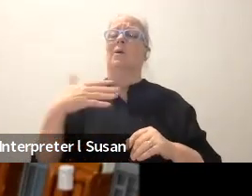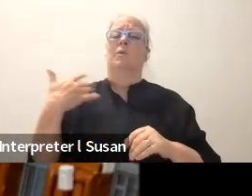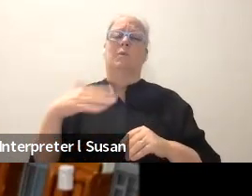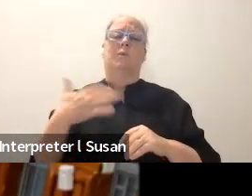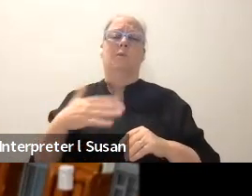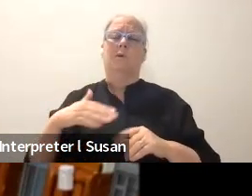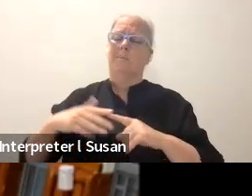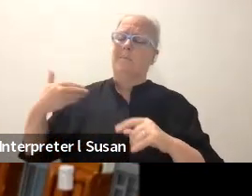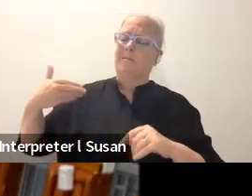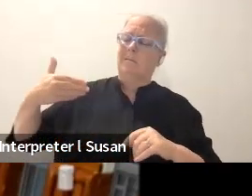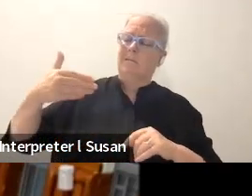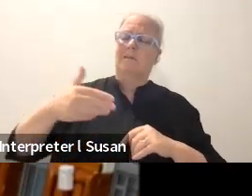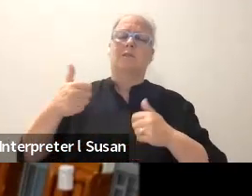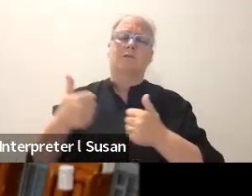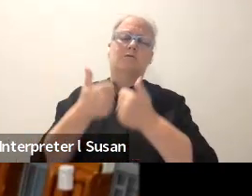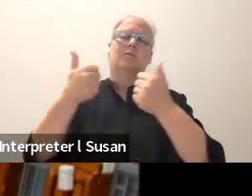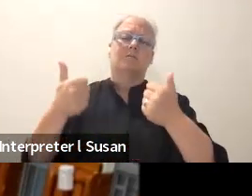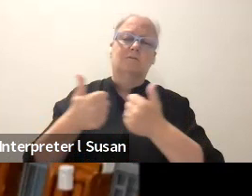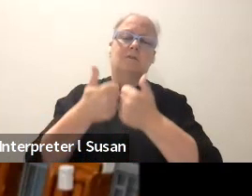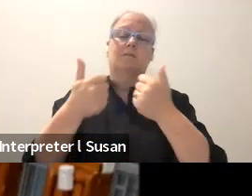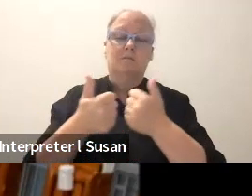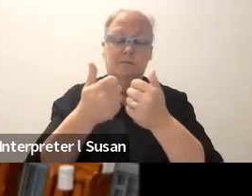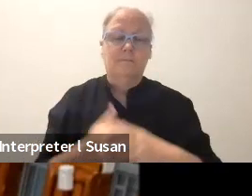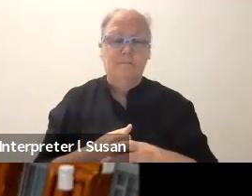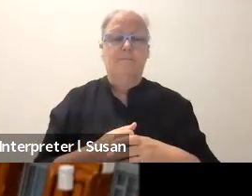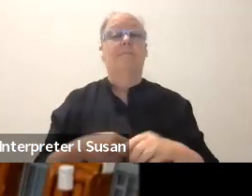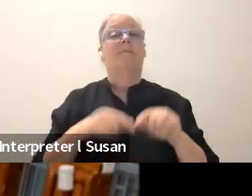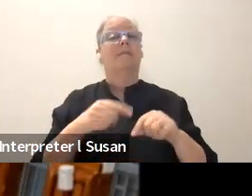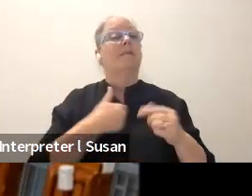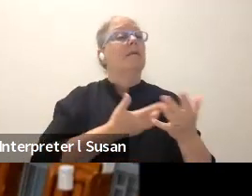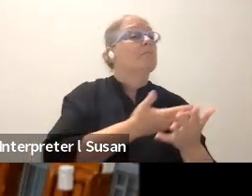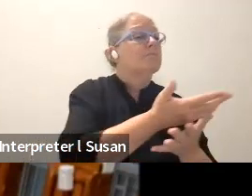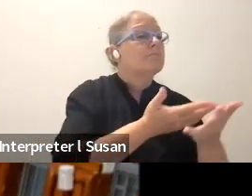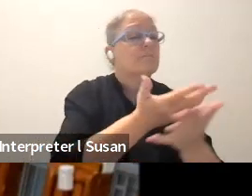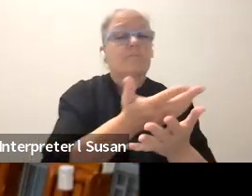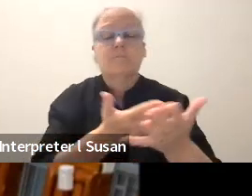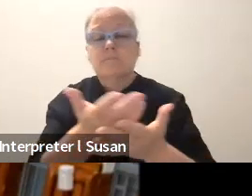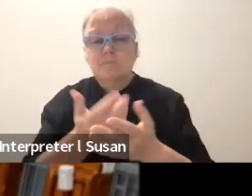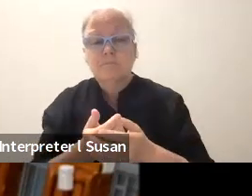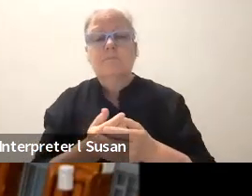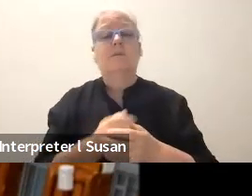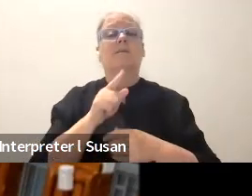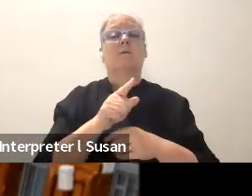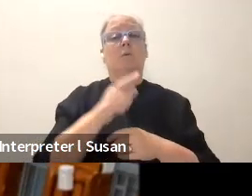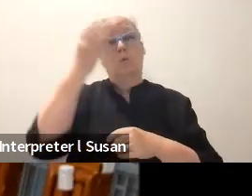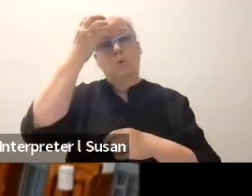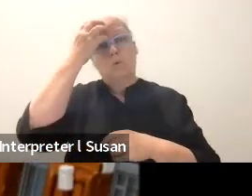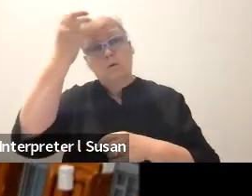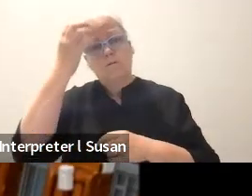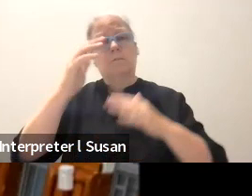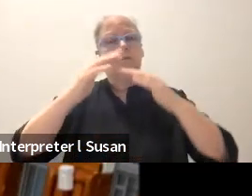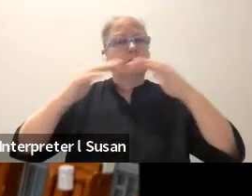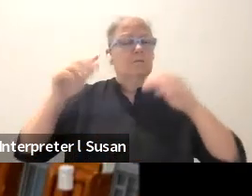life. As the outcomes of the consultations journeyed up the ministerial and government systems, the